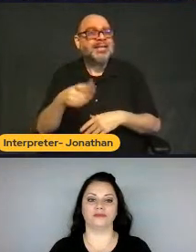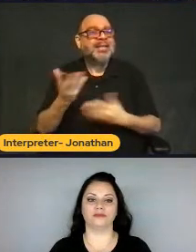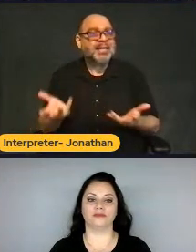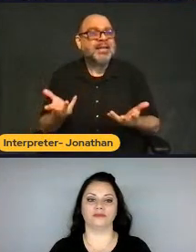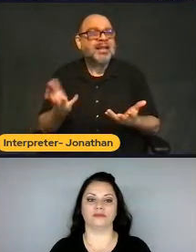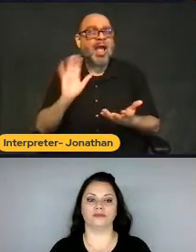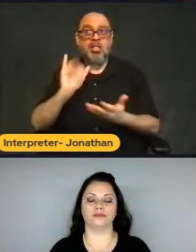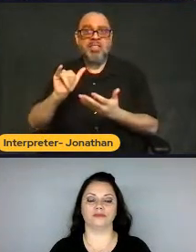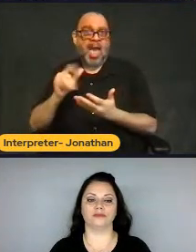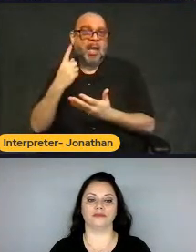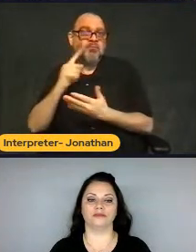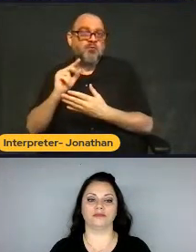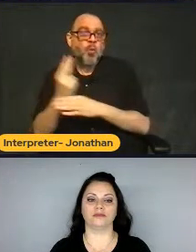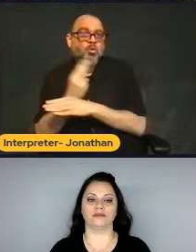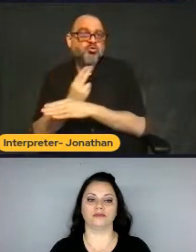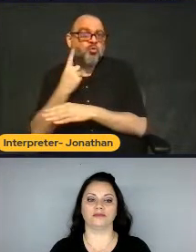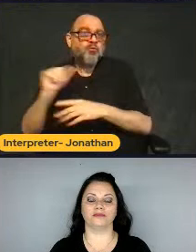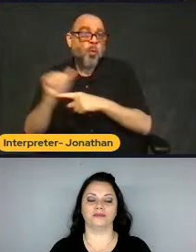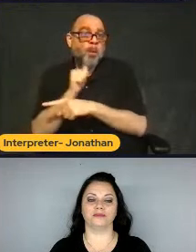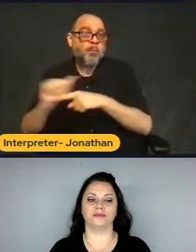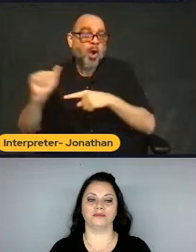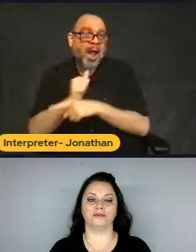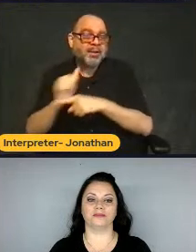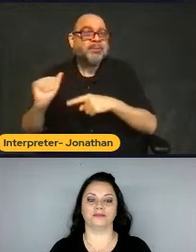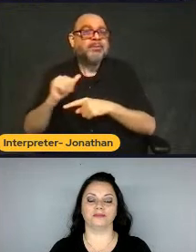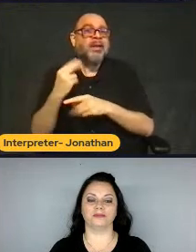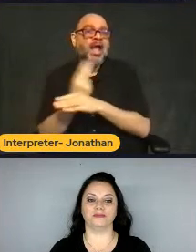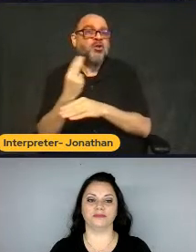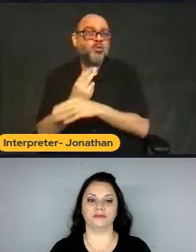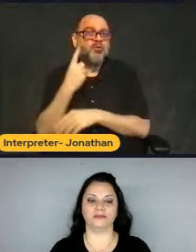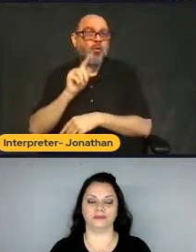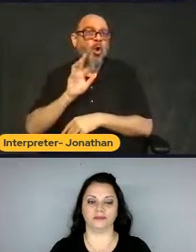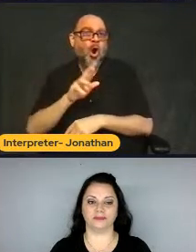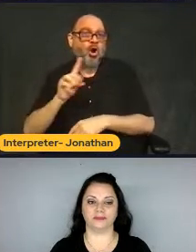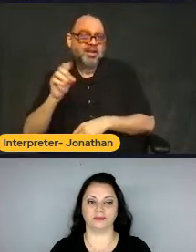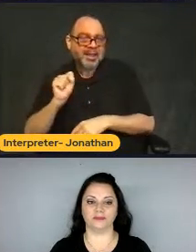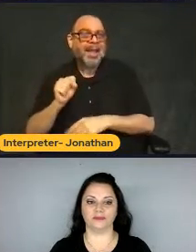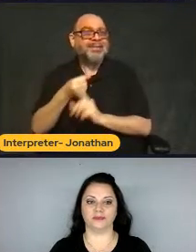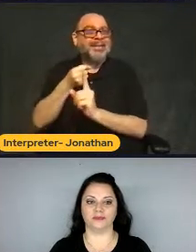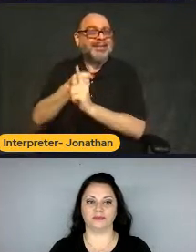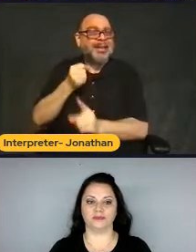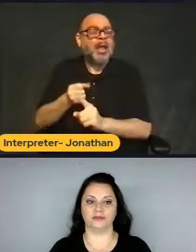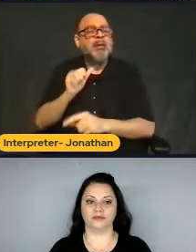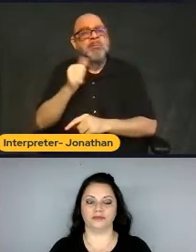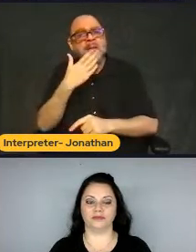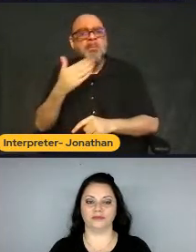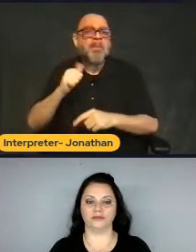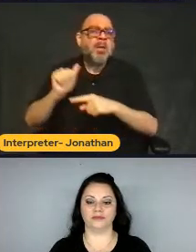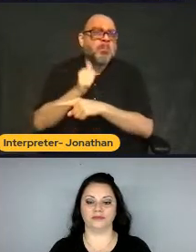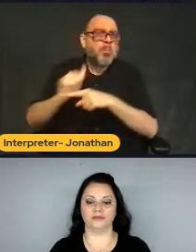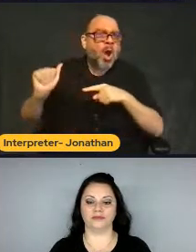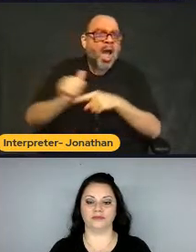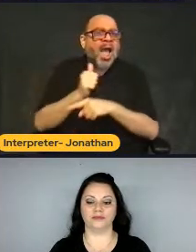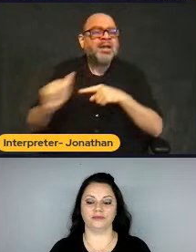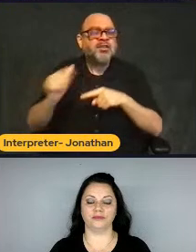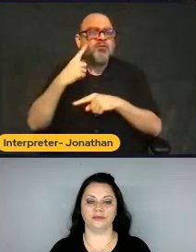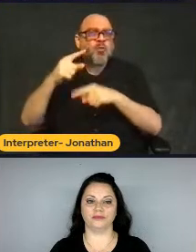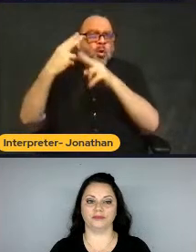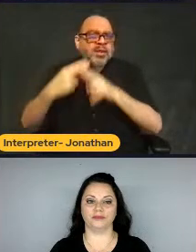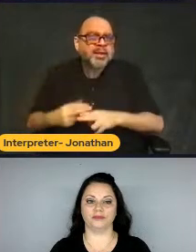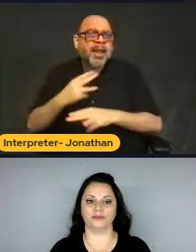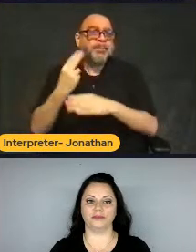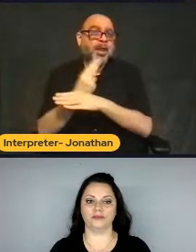best practices to be used with an RDS instance. Not so best practice are my names and